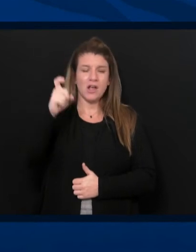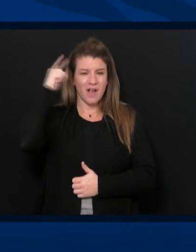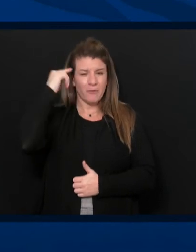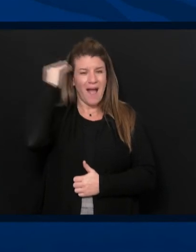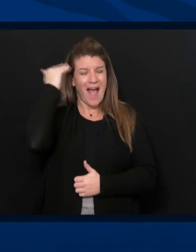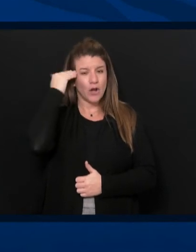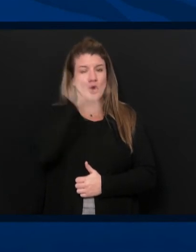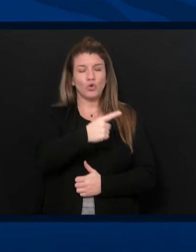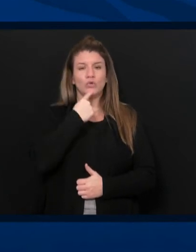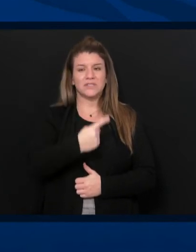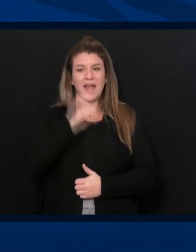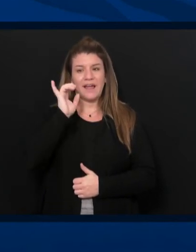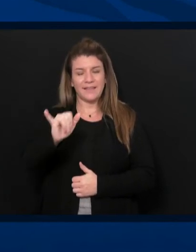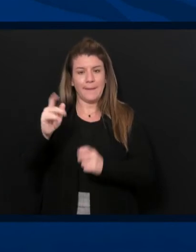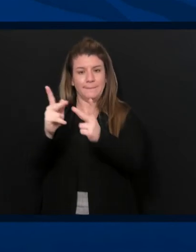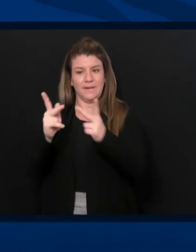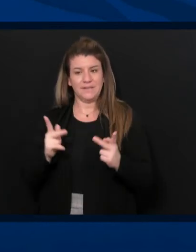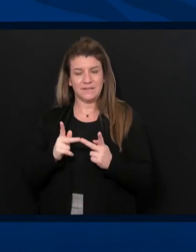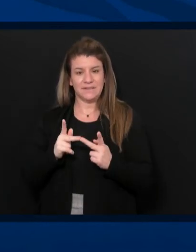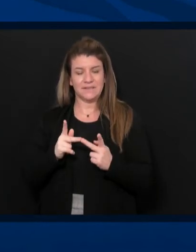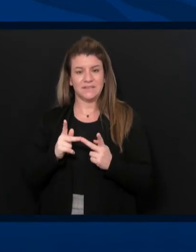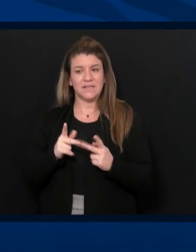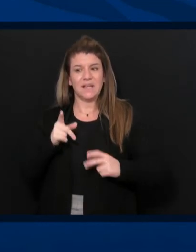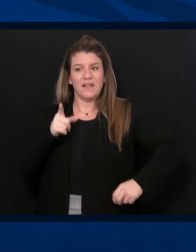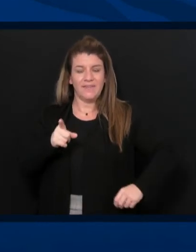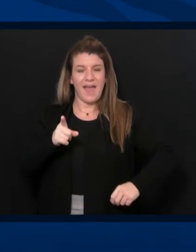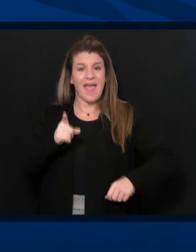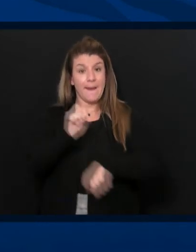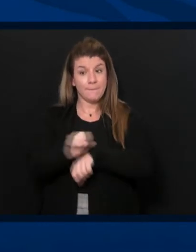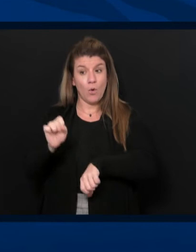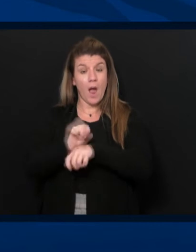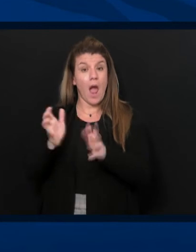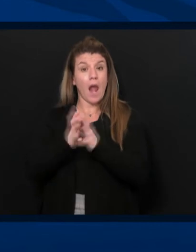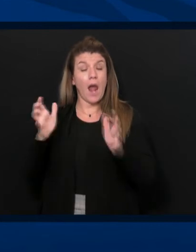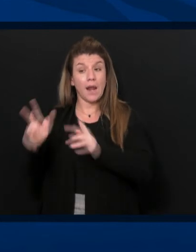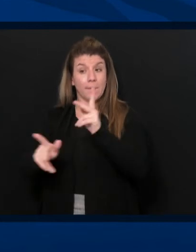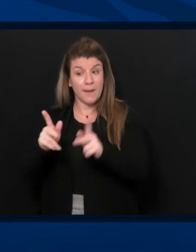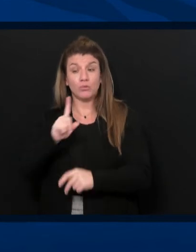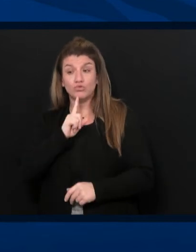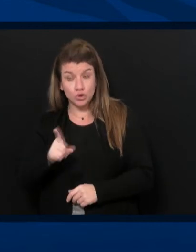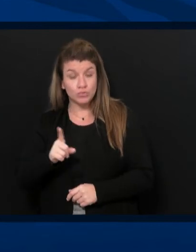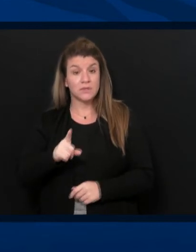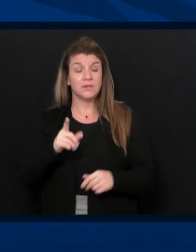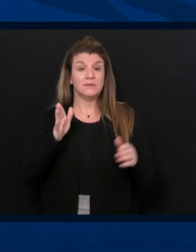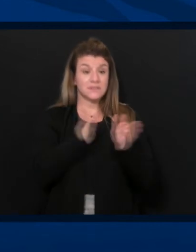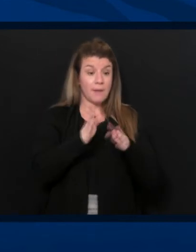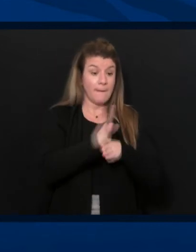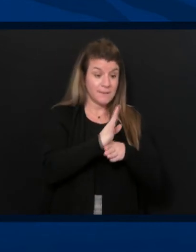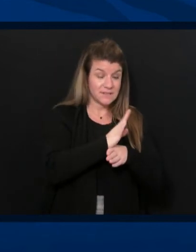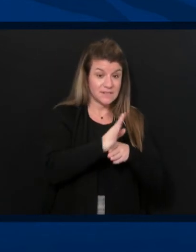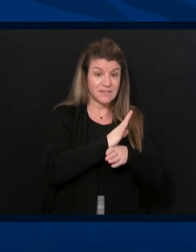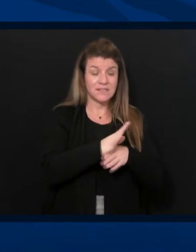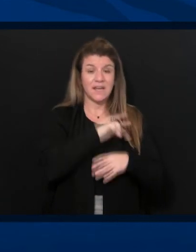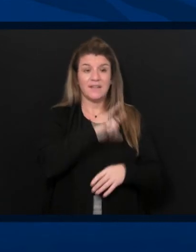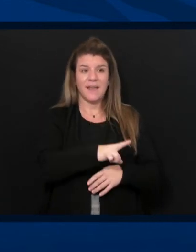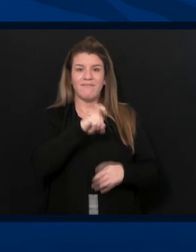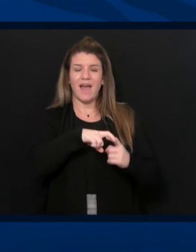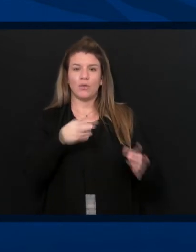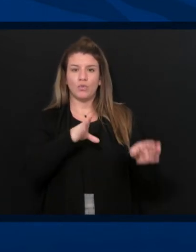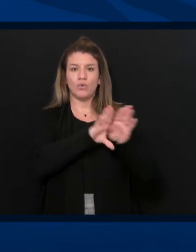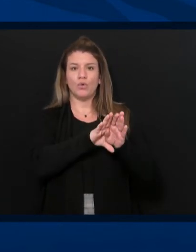the resort employs a lot of people, which is true. It's also true that a lot of businesses, small ones, they've had to close and